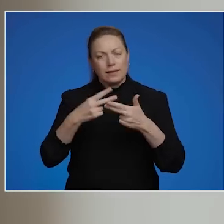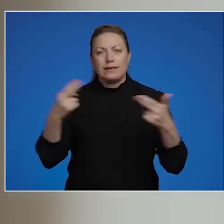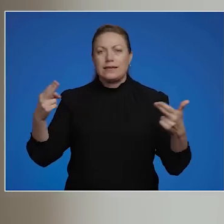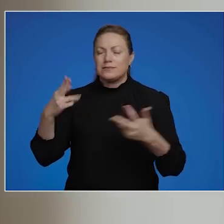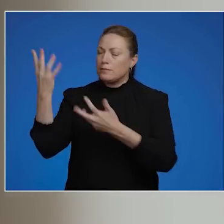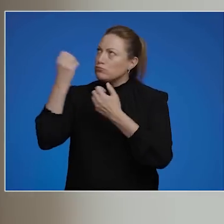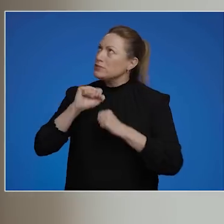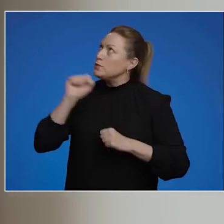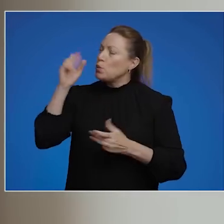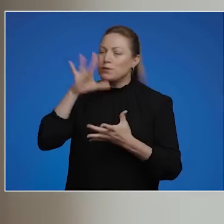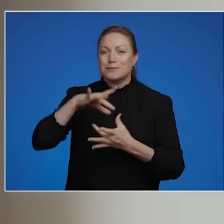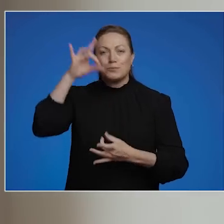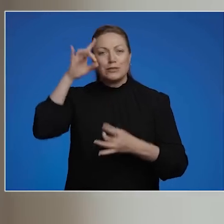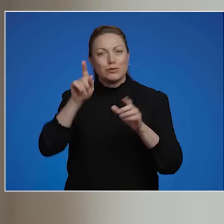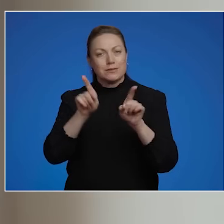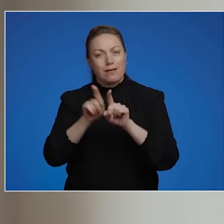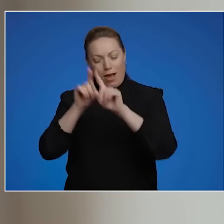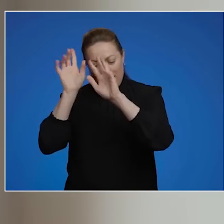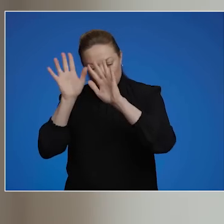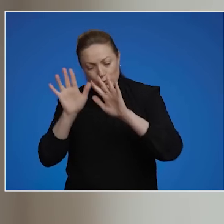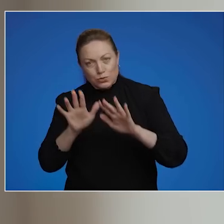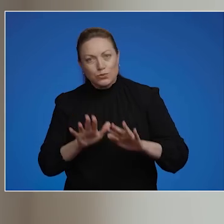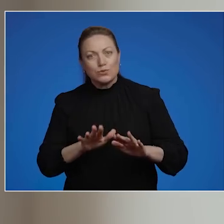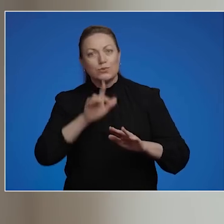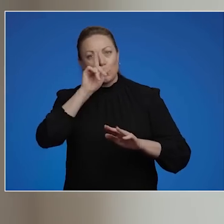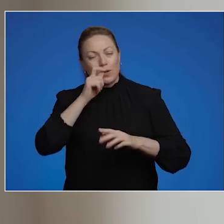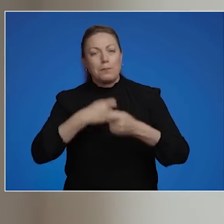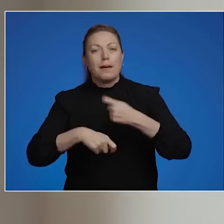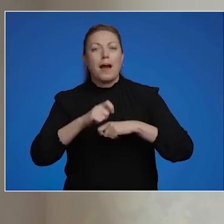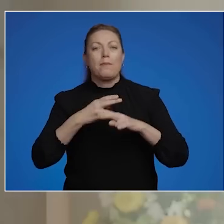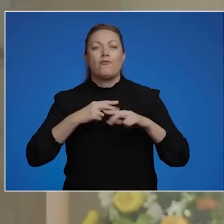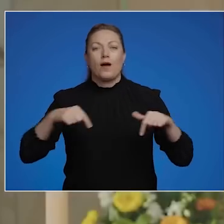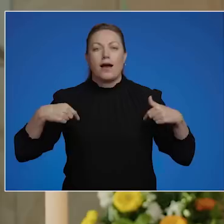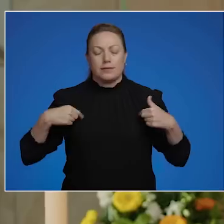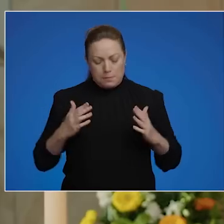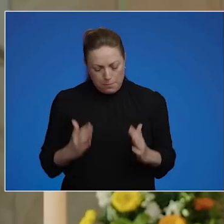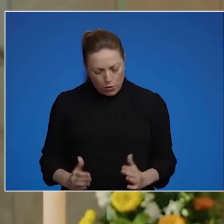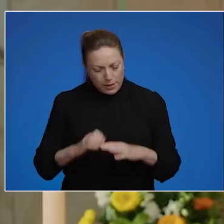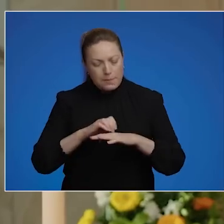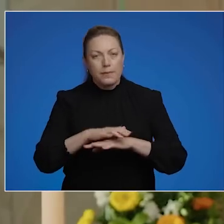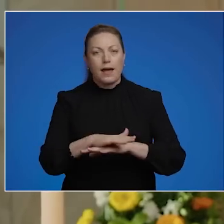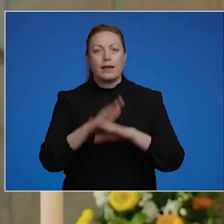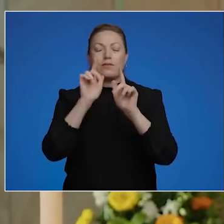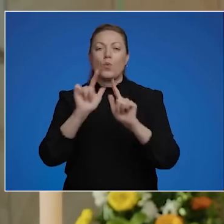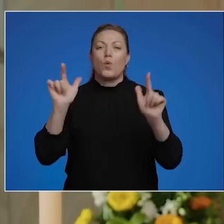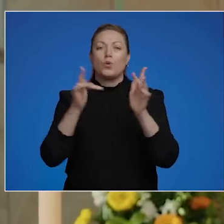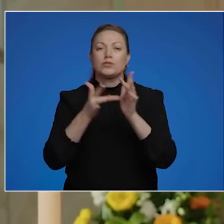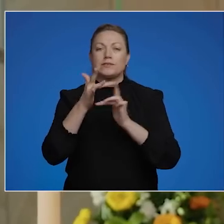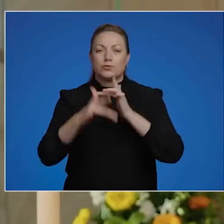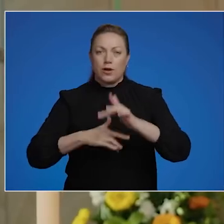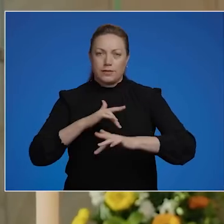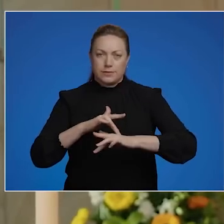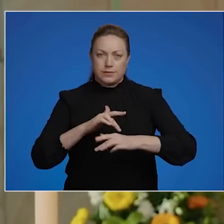your Spirit upon them like the dewfall, so they may become for us the body and blood of our Lord